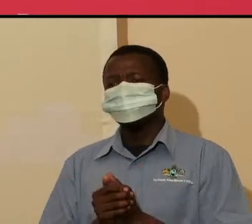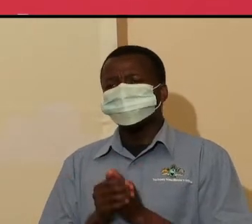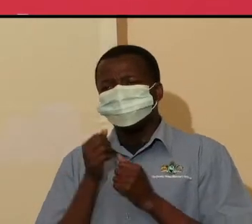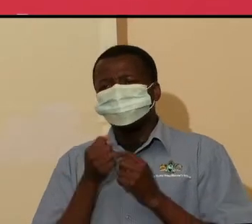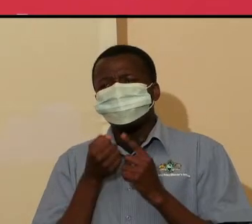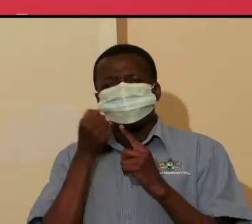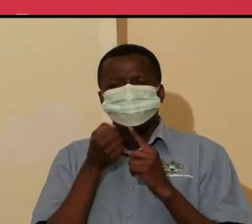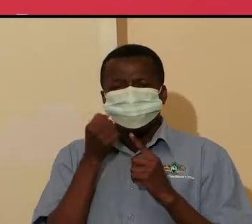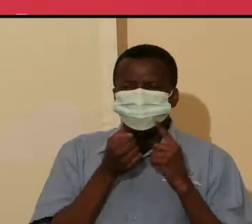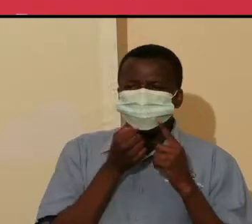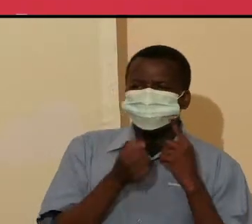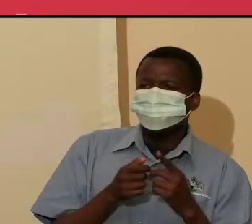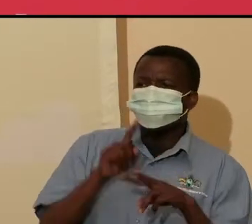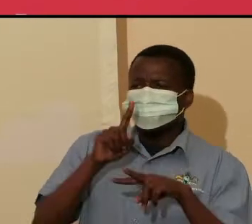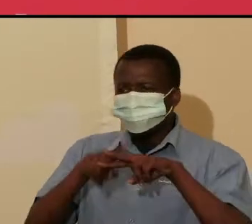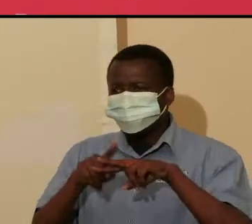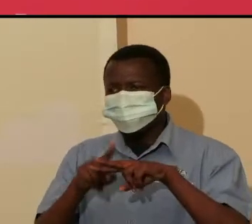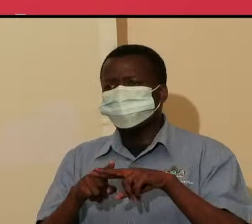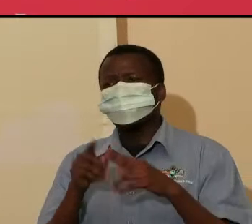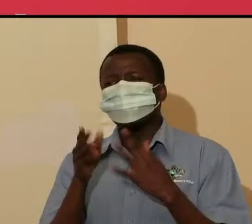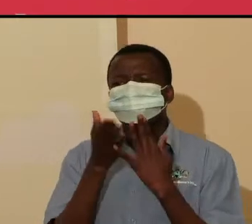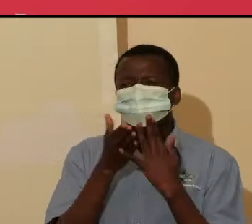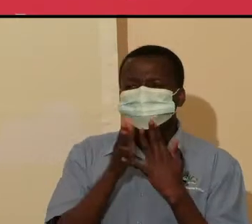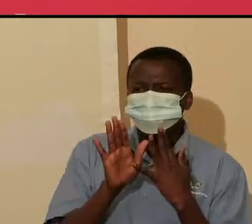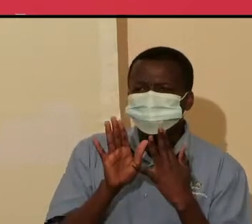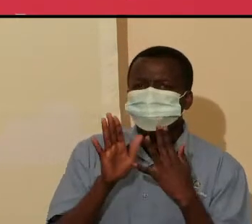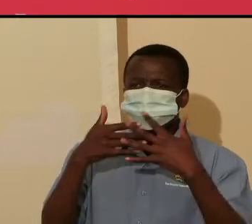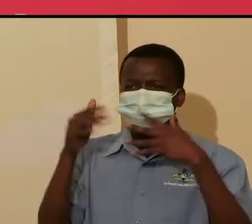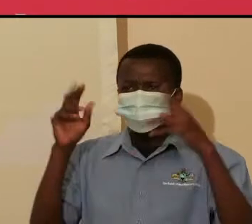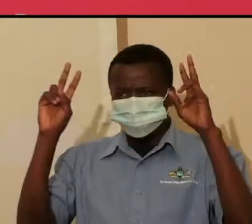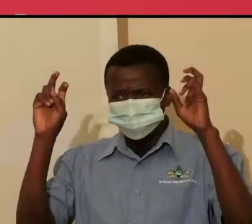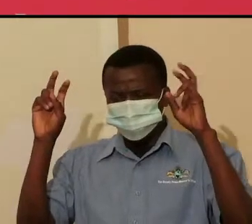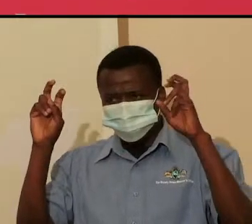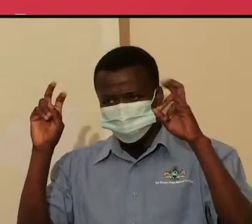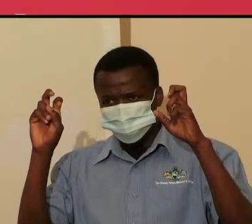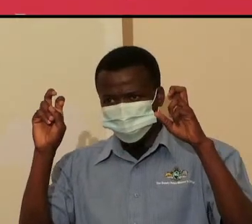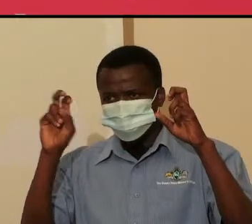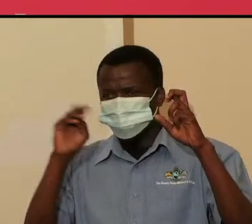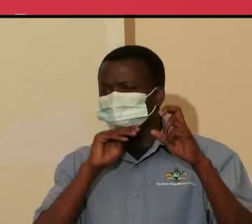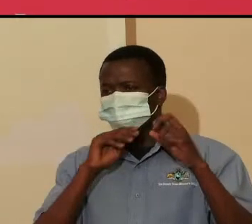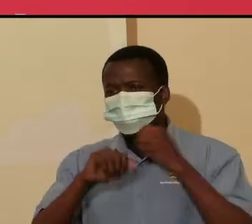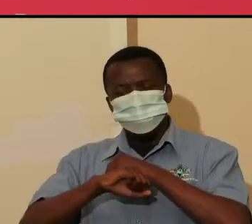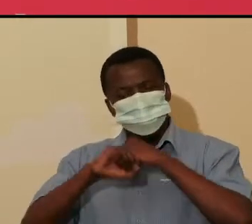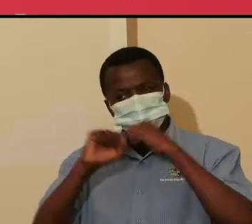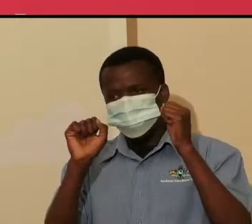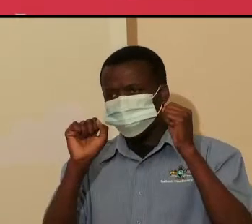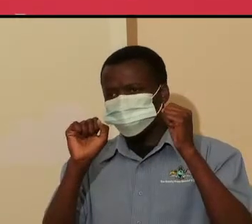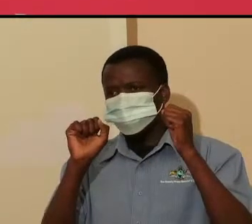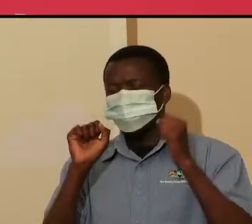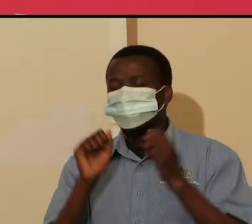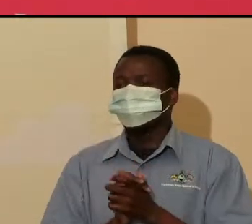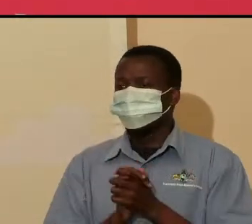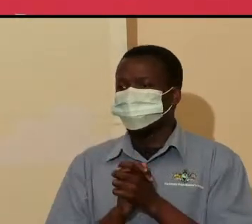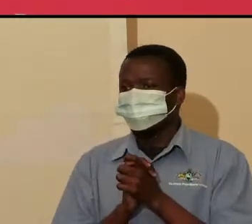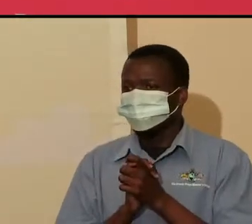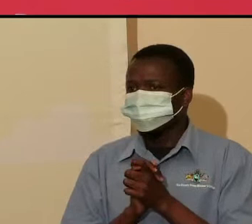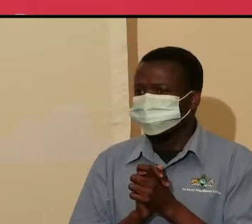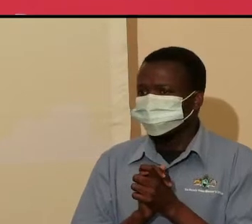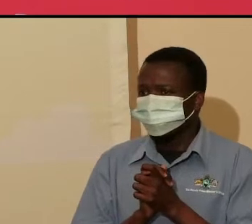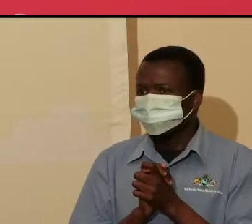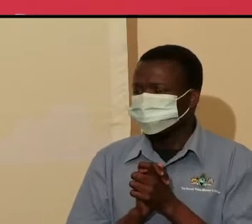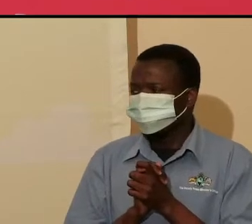tifo nekubandlulula. That's the theme for our World AIDS Day that we have come to launch this